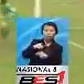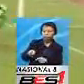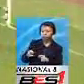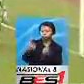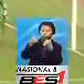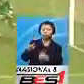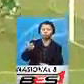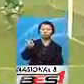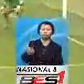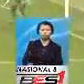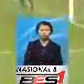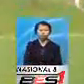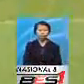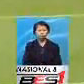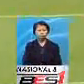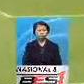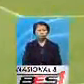jaringan.